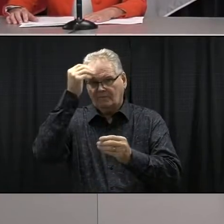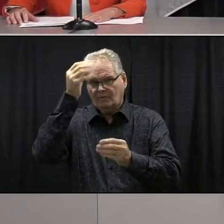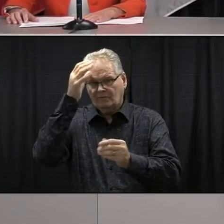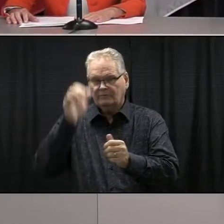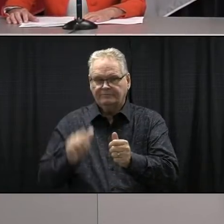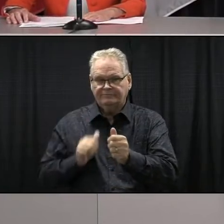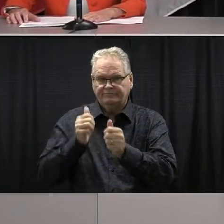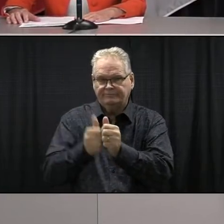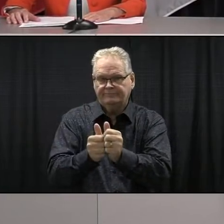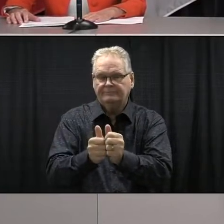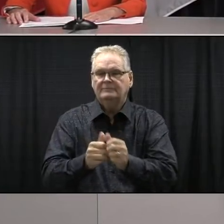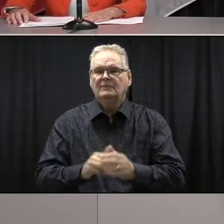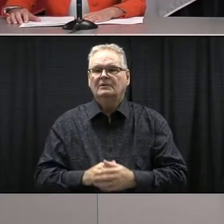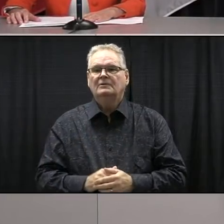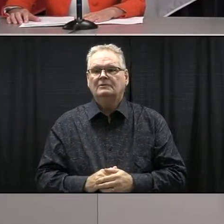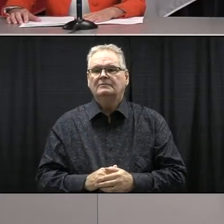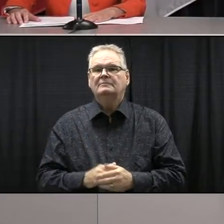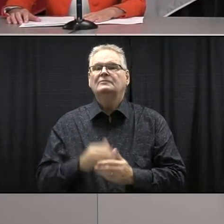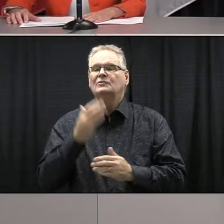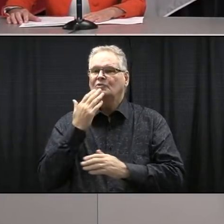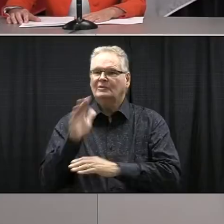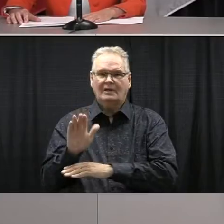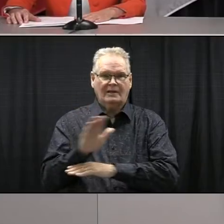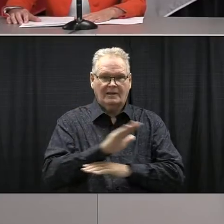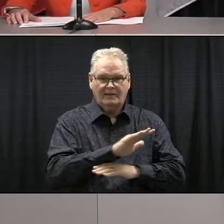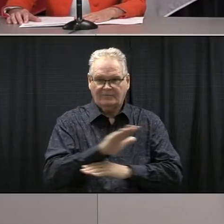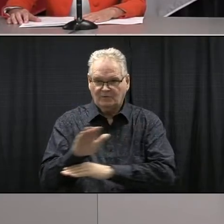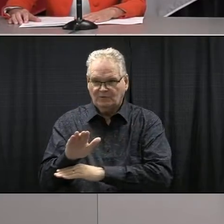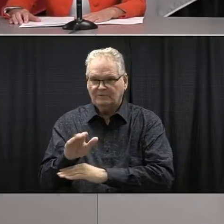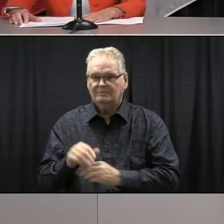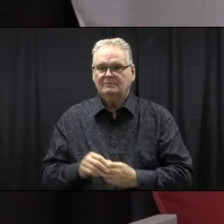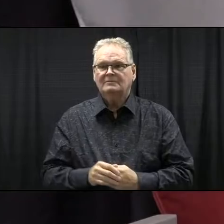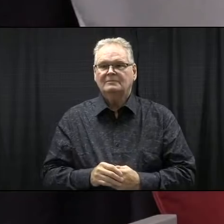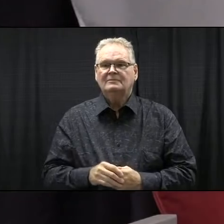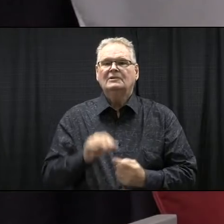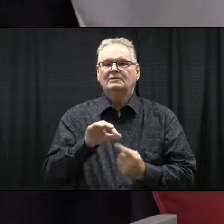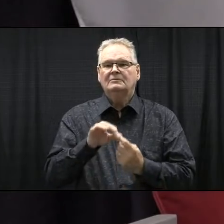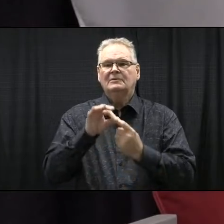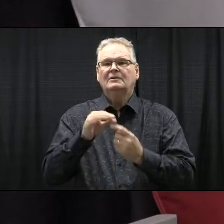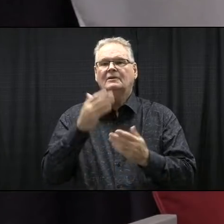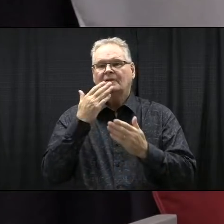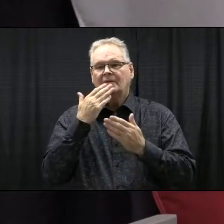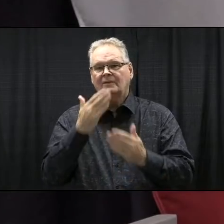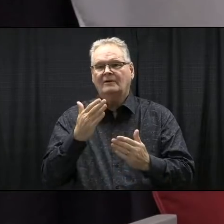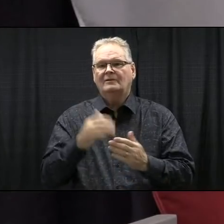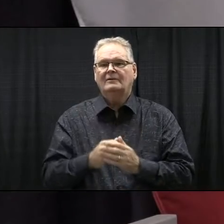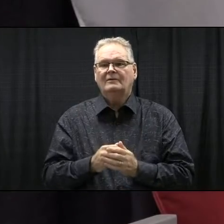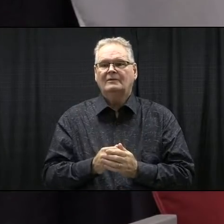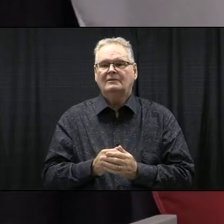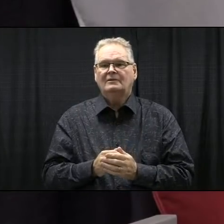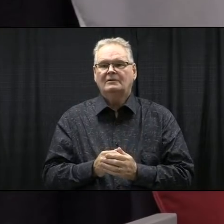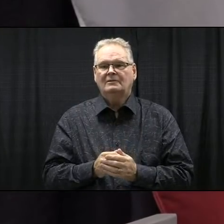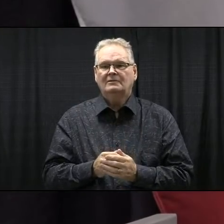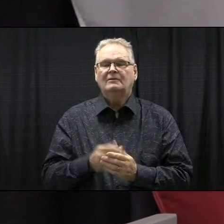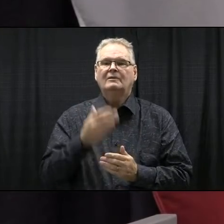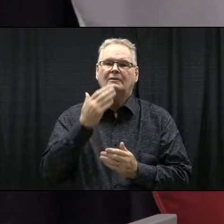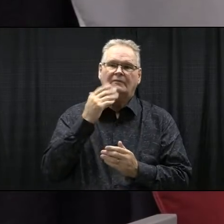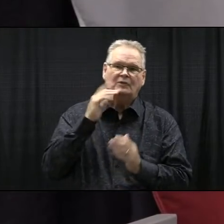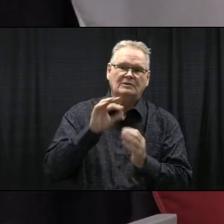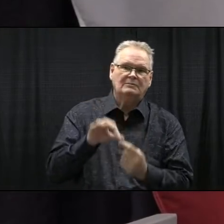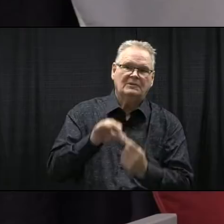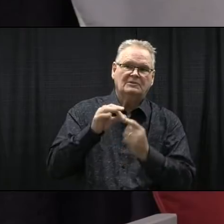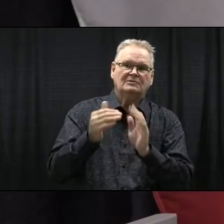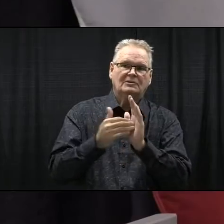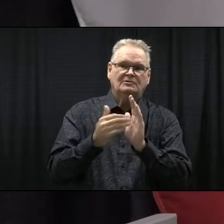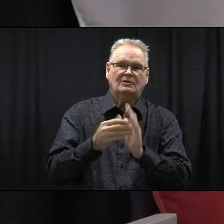thank you for joining us here today, and a special thank you to Dr. Rahman for taking time from his very busy schedule for joining us today for an update